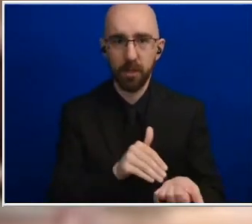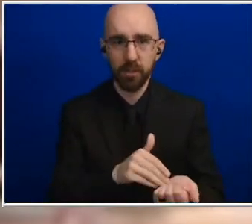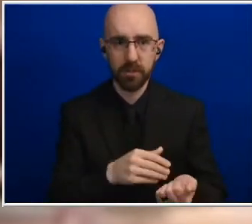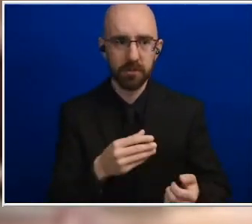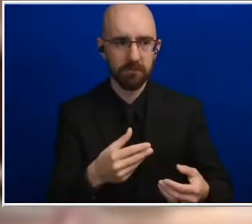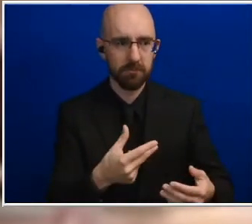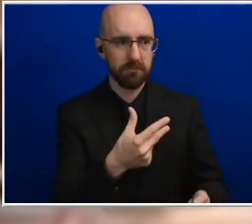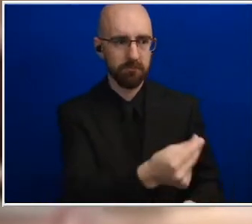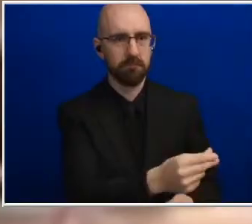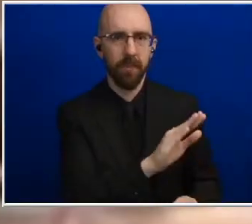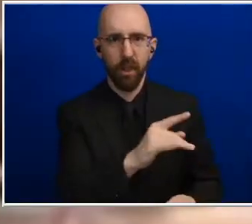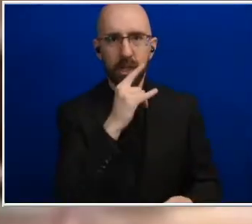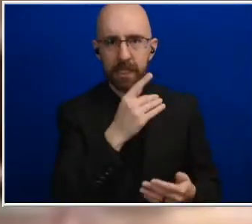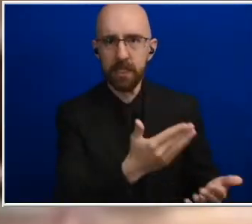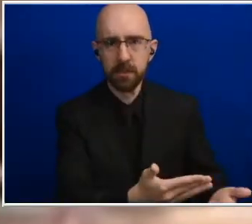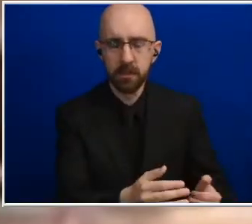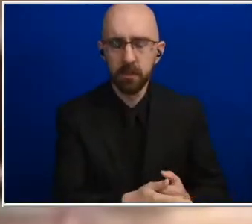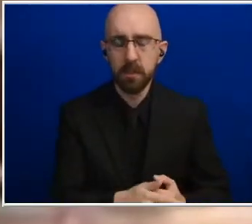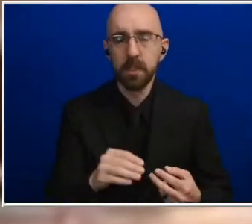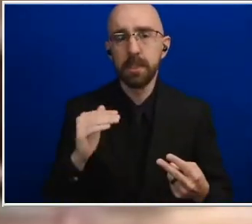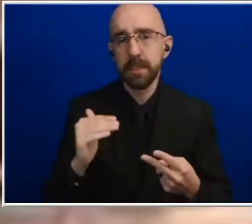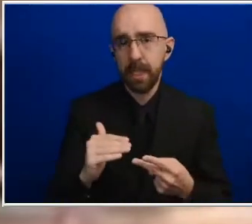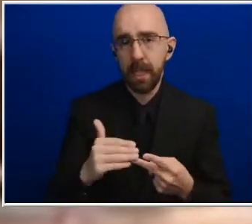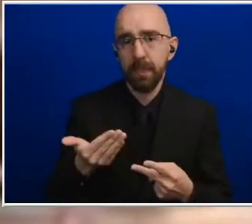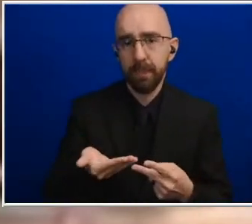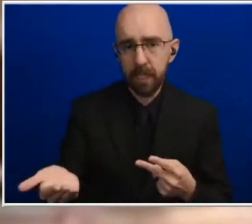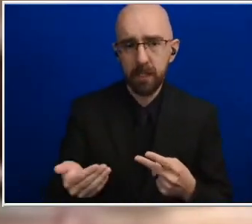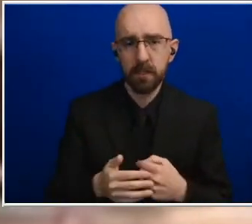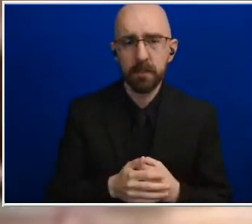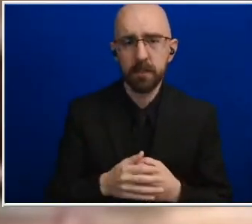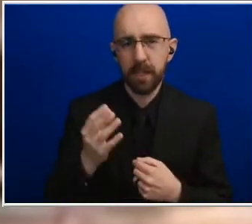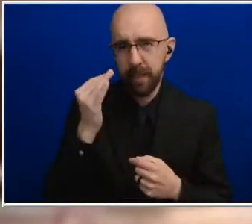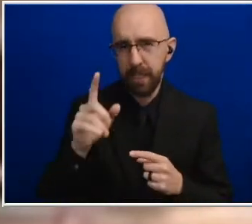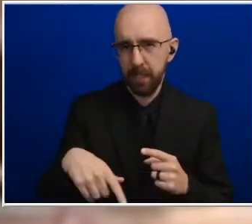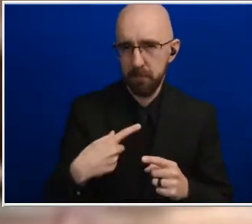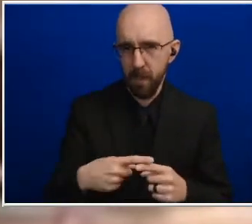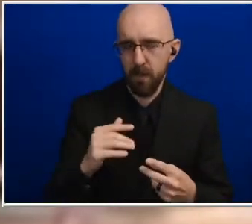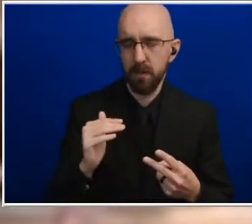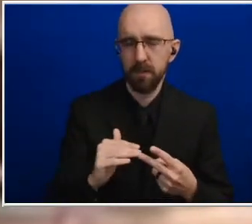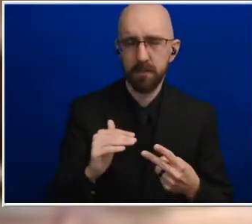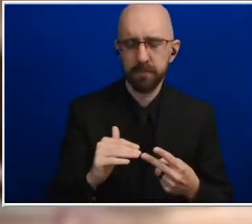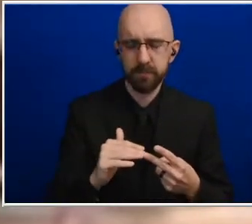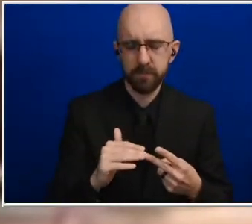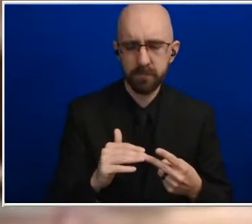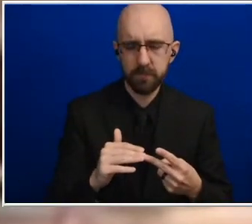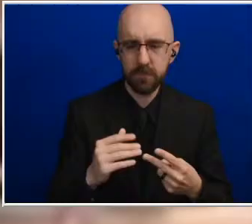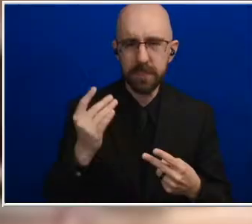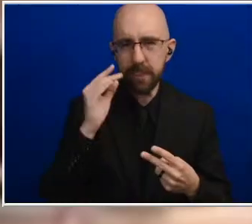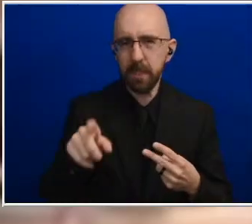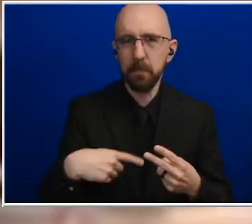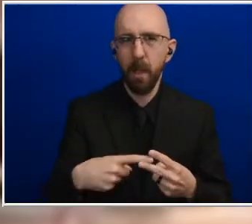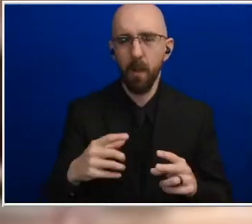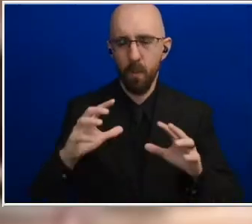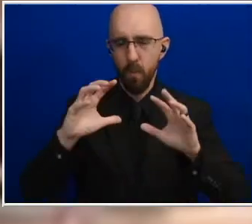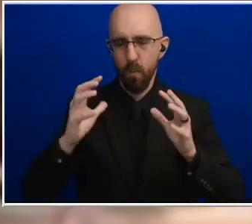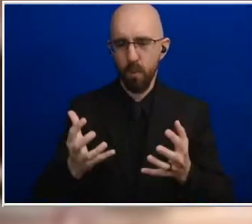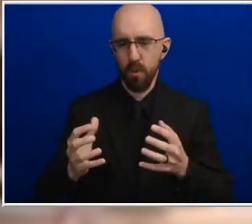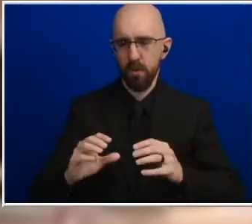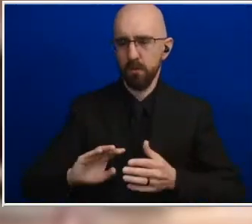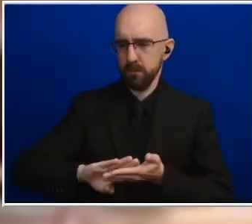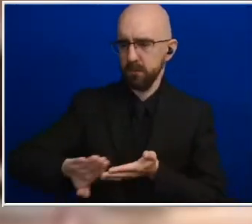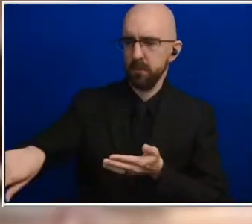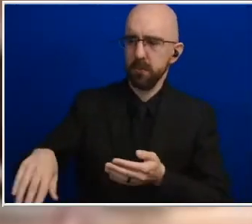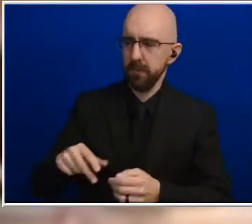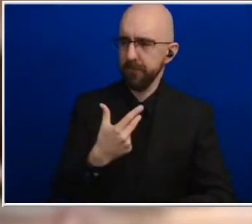immunized. The second thing is I kind of think about it is that, you think about a world without vaccines, that's a